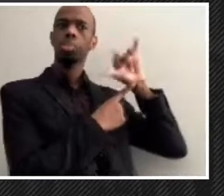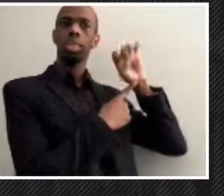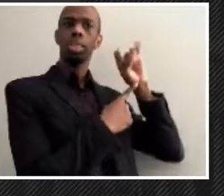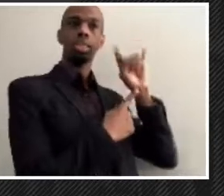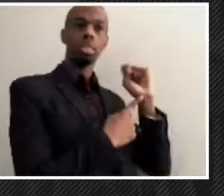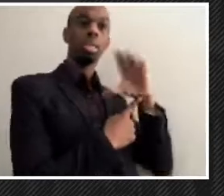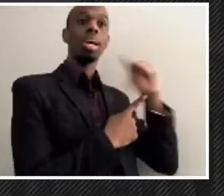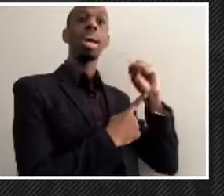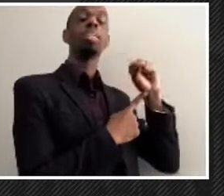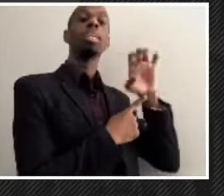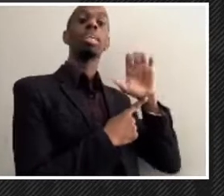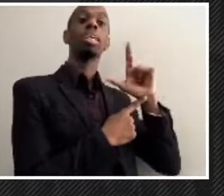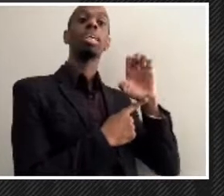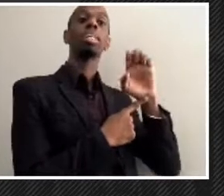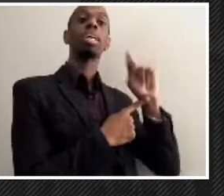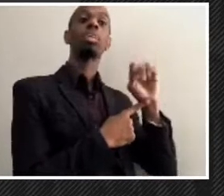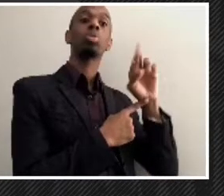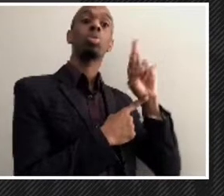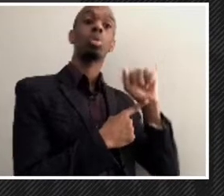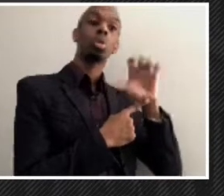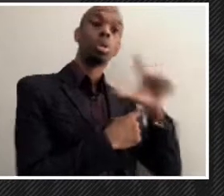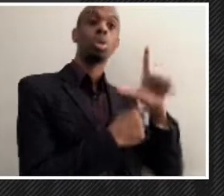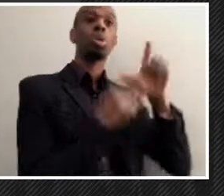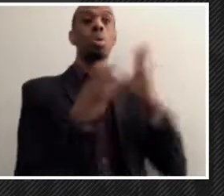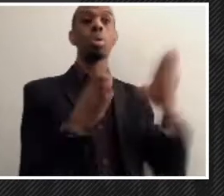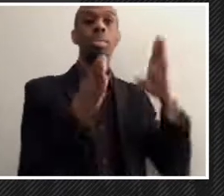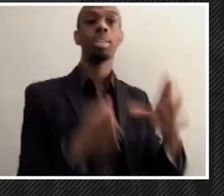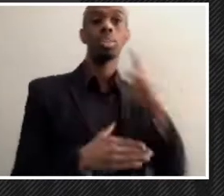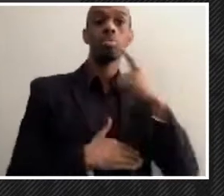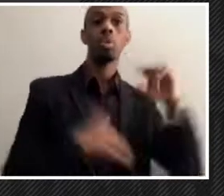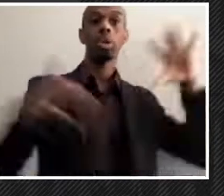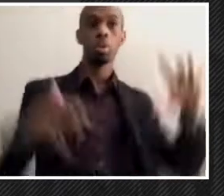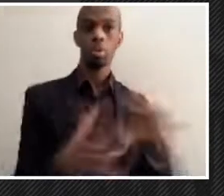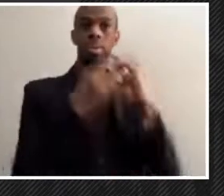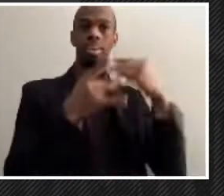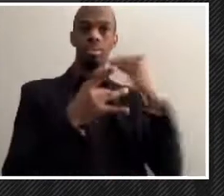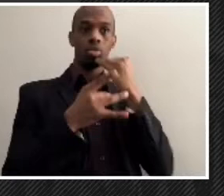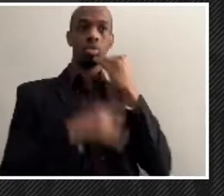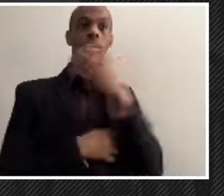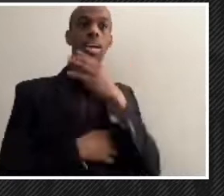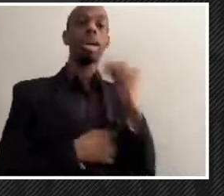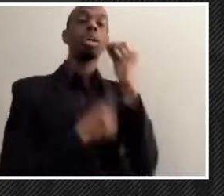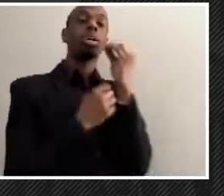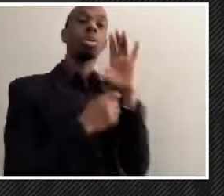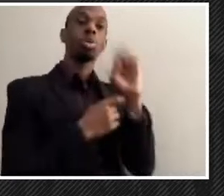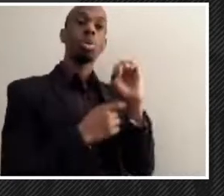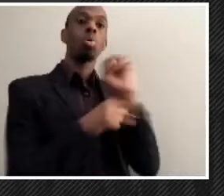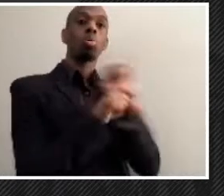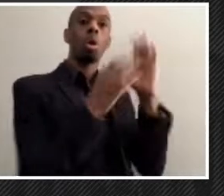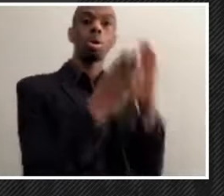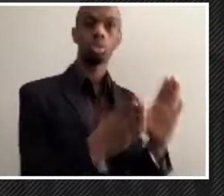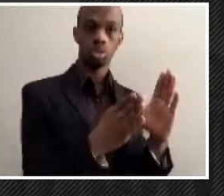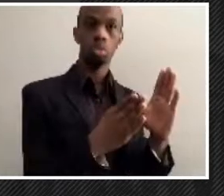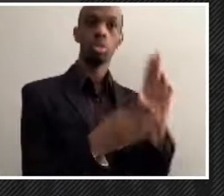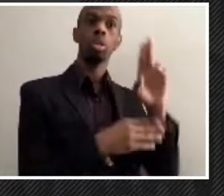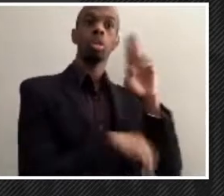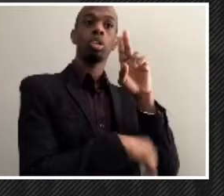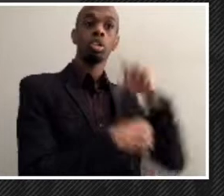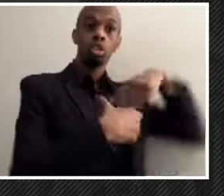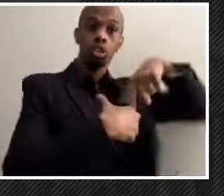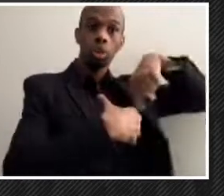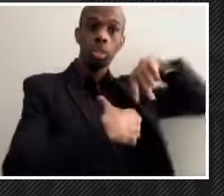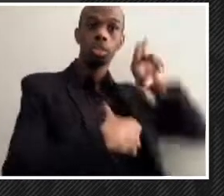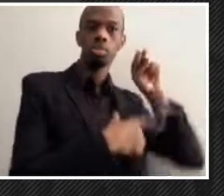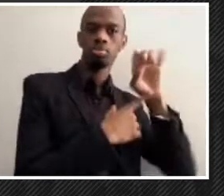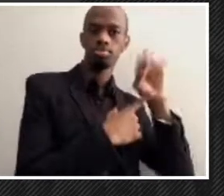as political coordinator for the United Food and Commercial Workers International Union, and he's also a former organizer for the Service